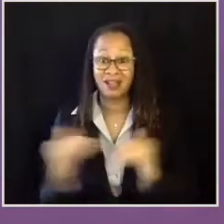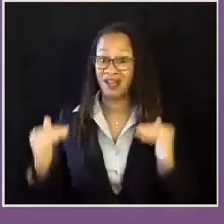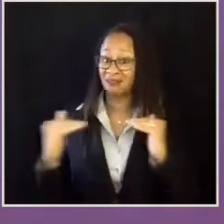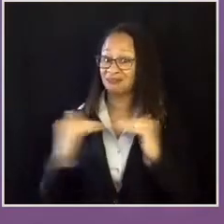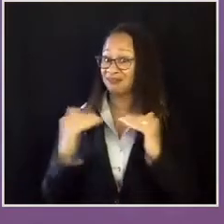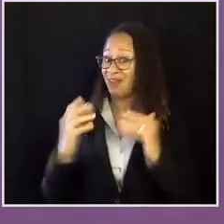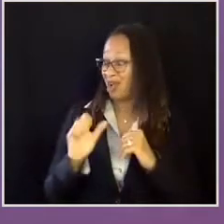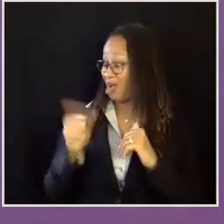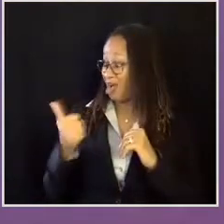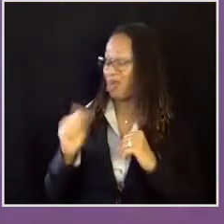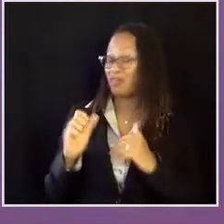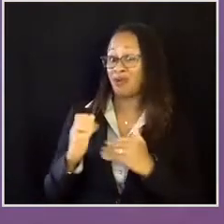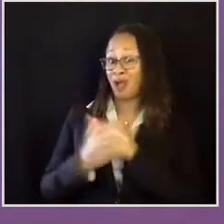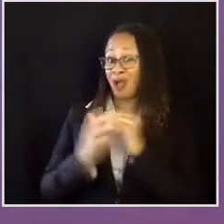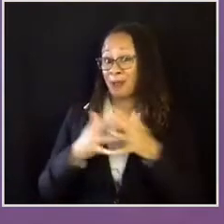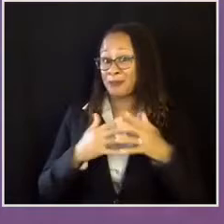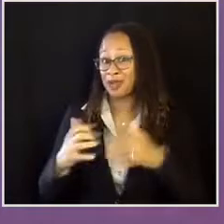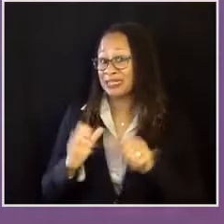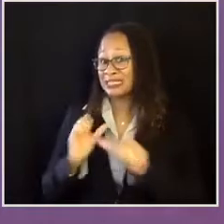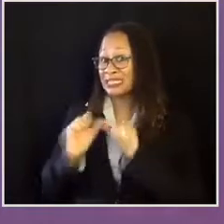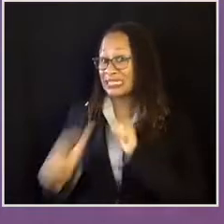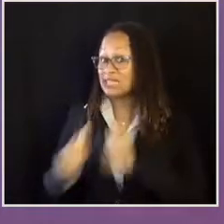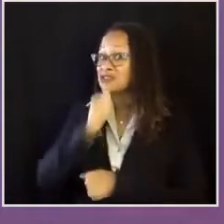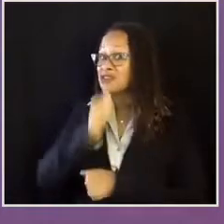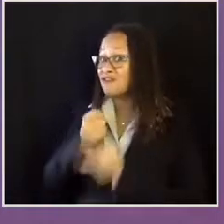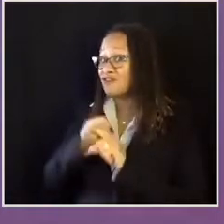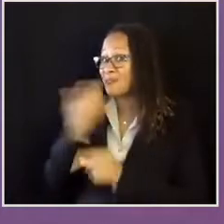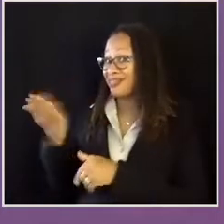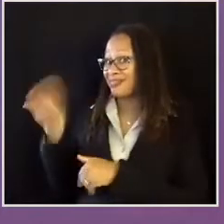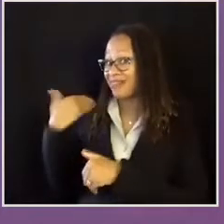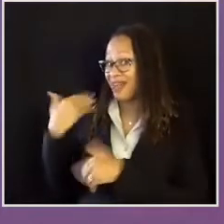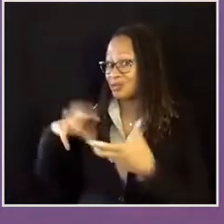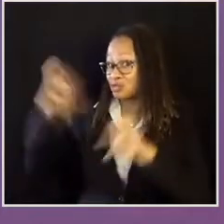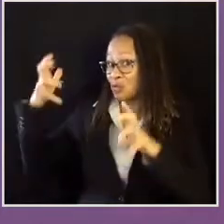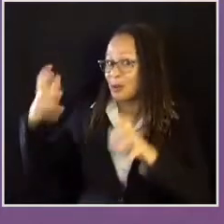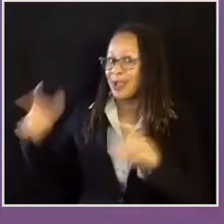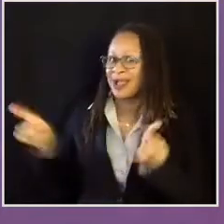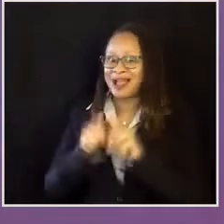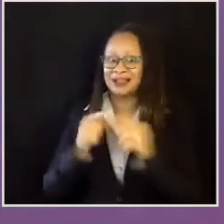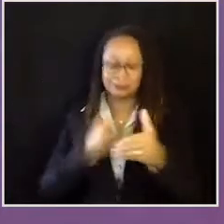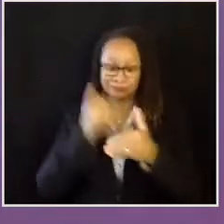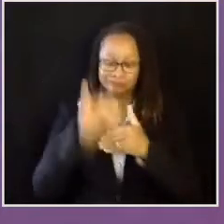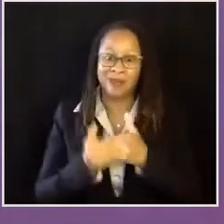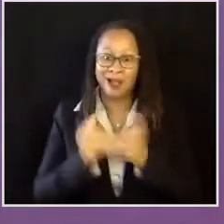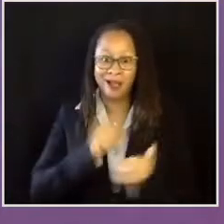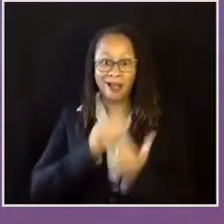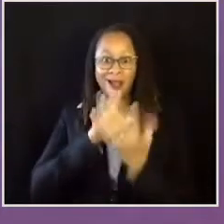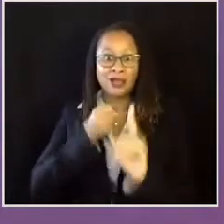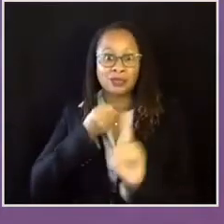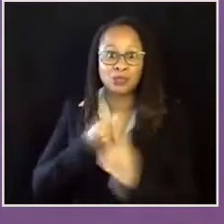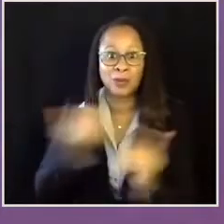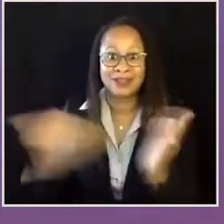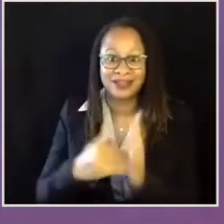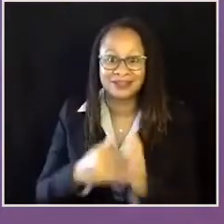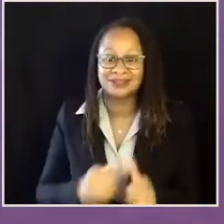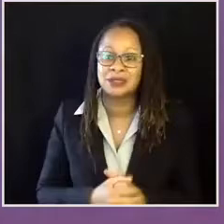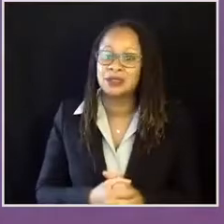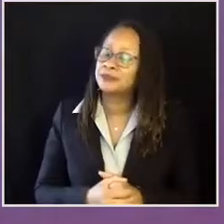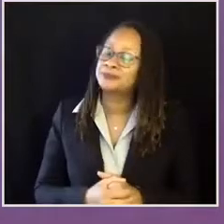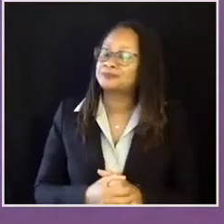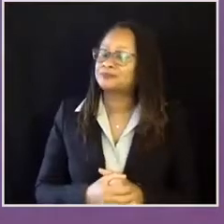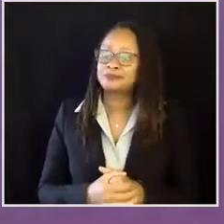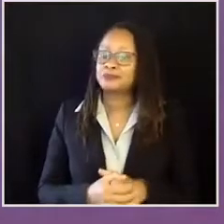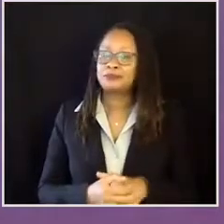back together from the last big storm as they face the next one. We've also seen historic flooding